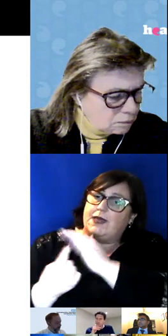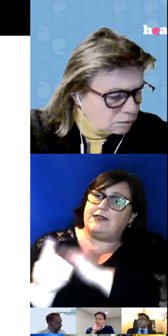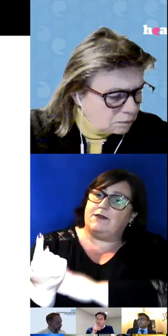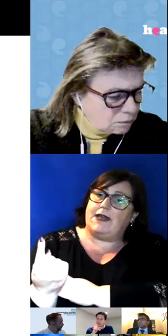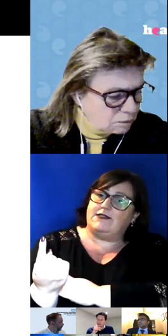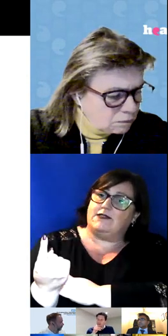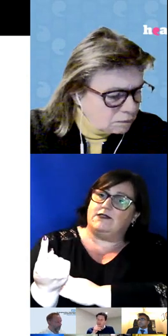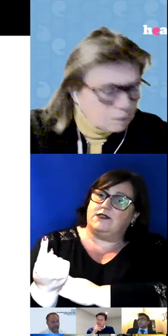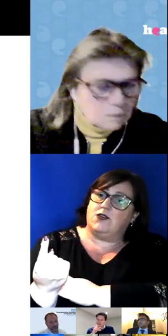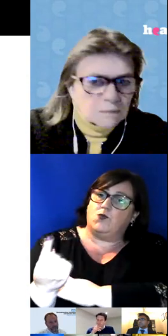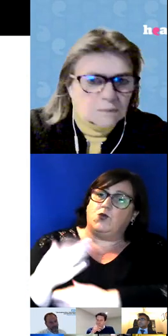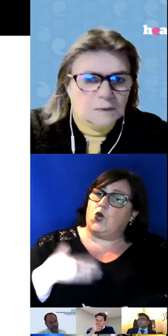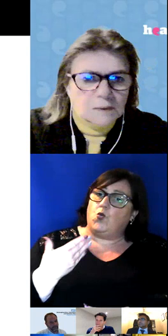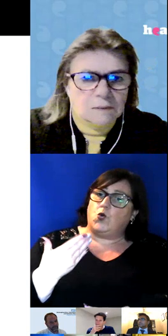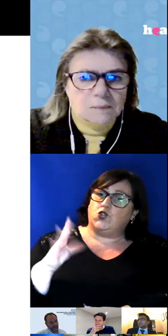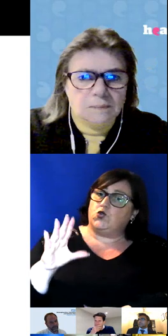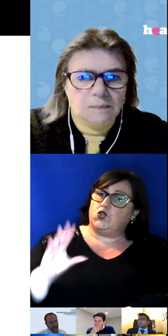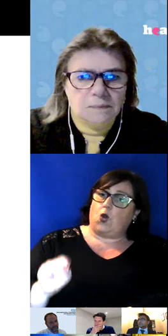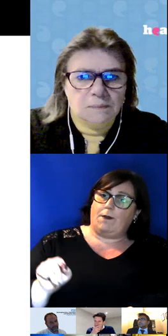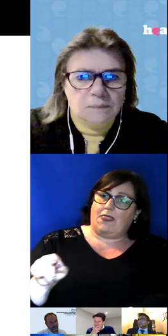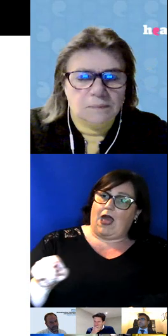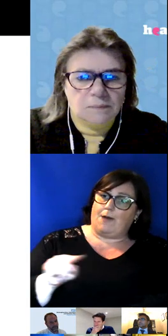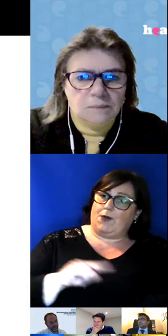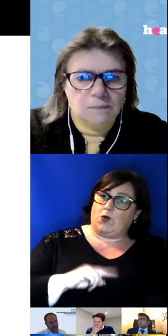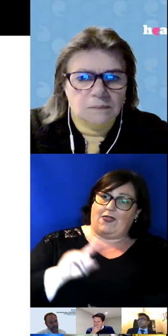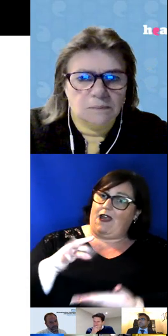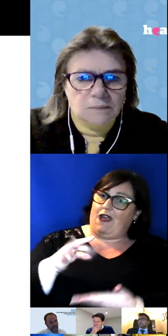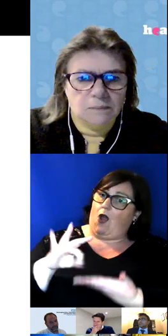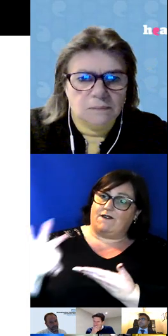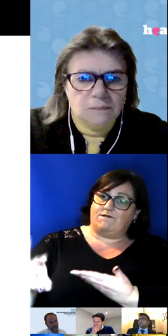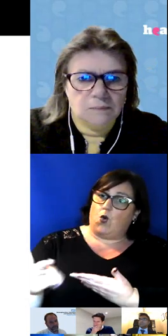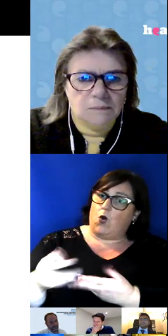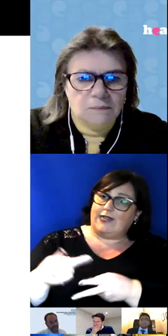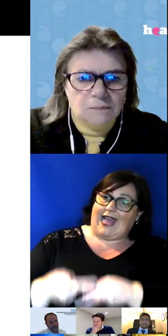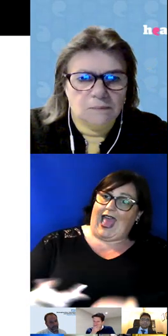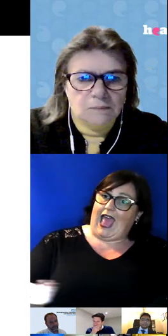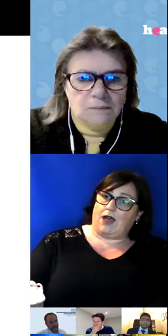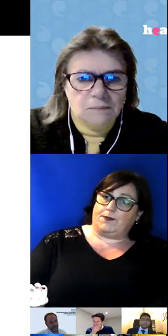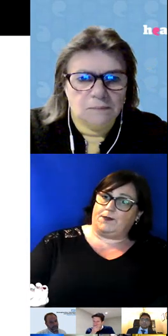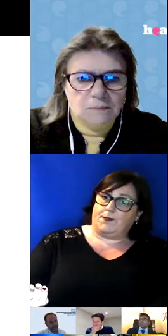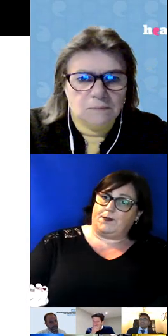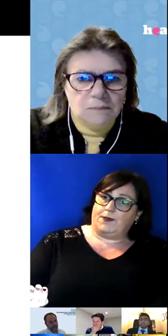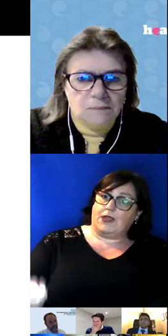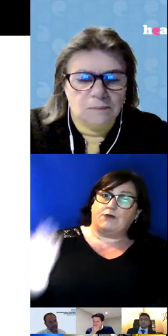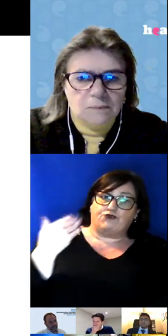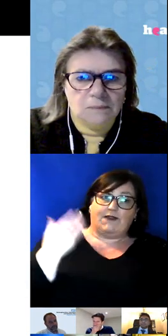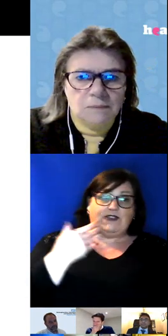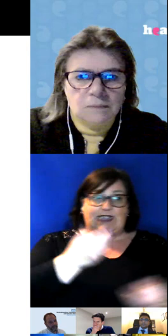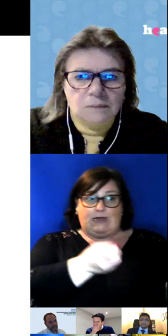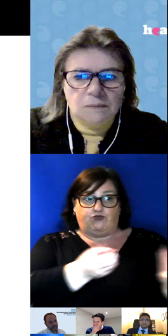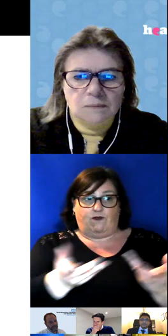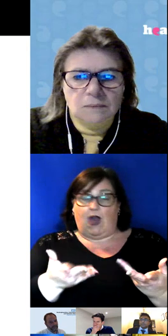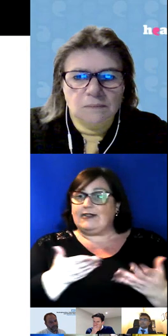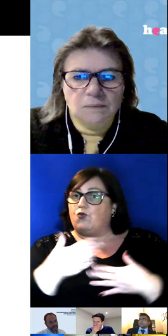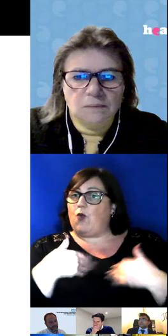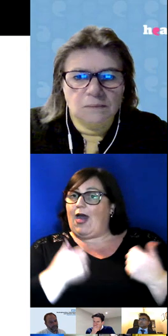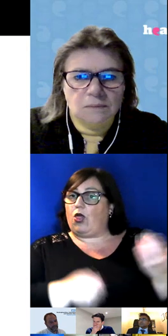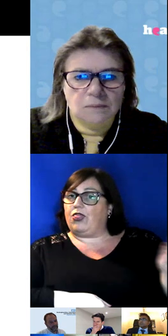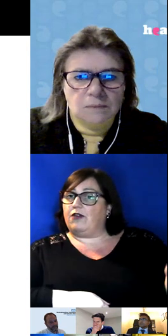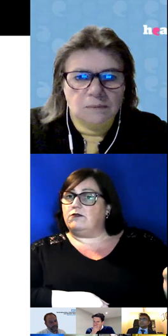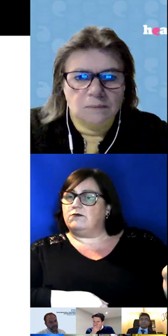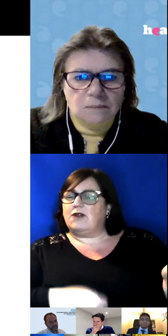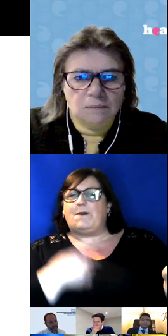can't afford care that they previously were getting through the health service. I'm thinking, for example,